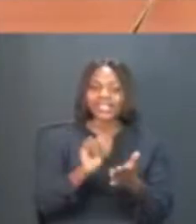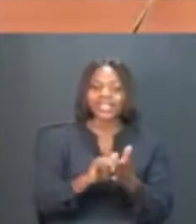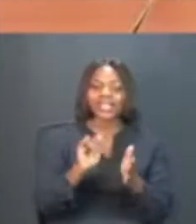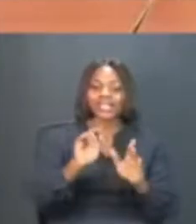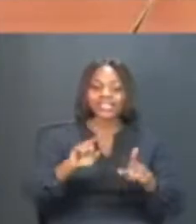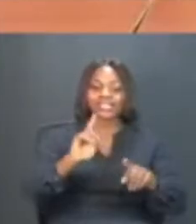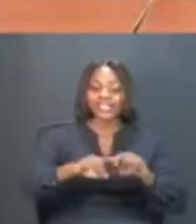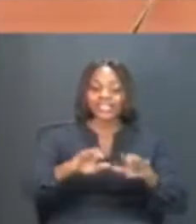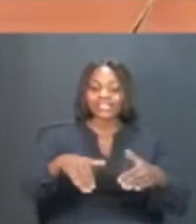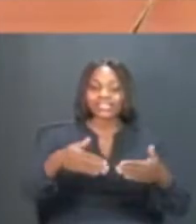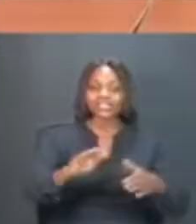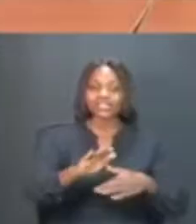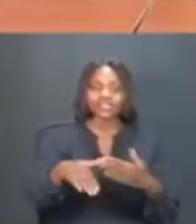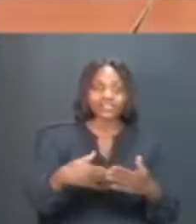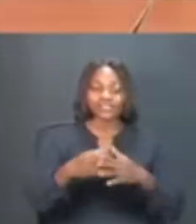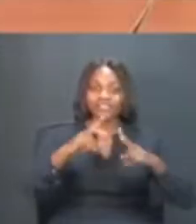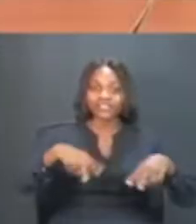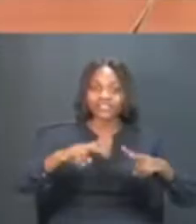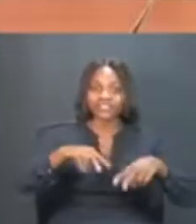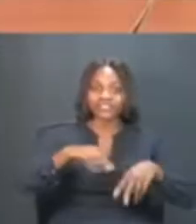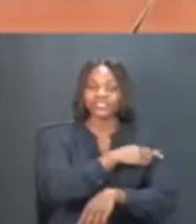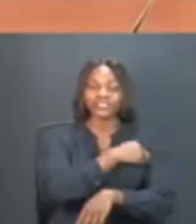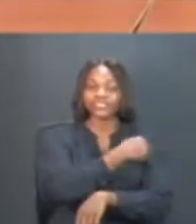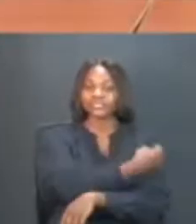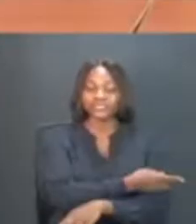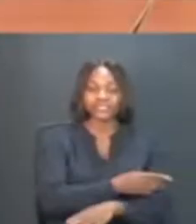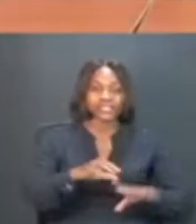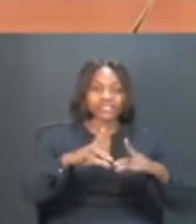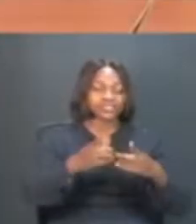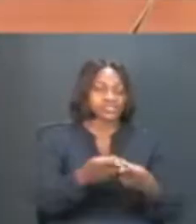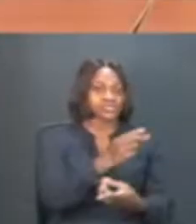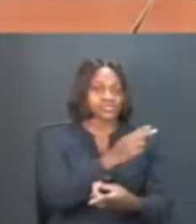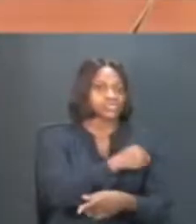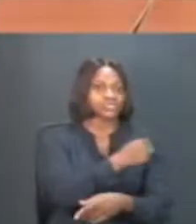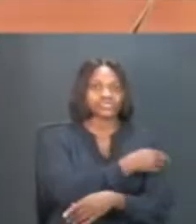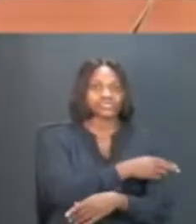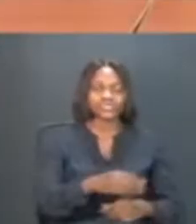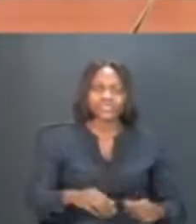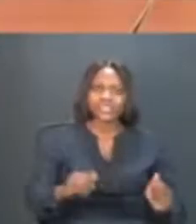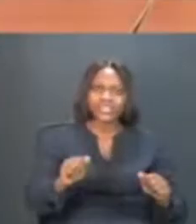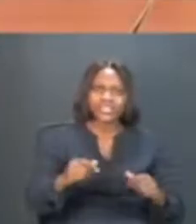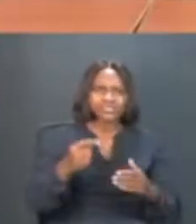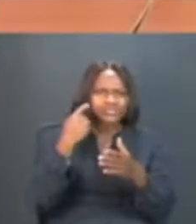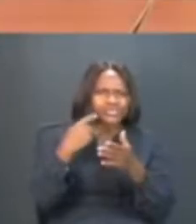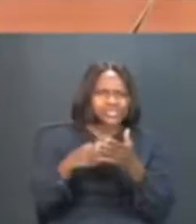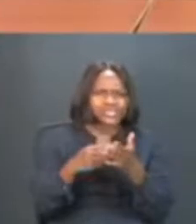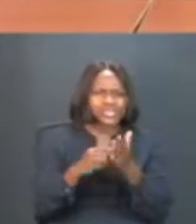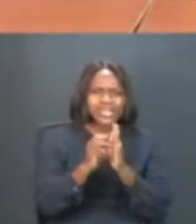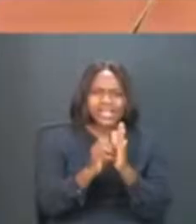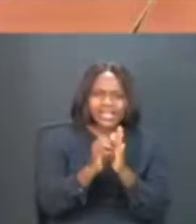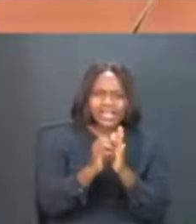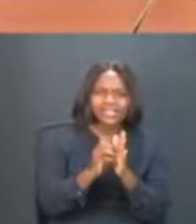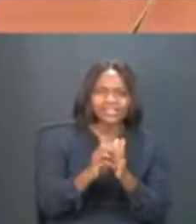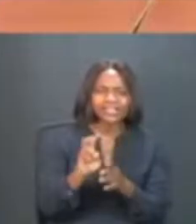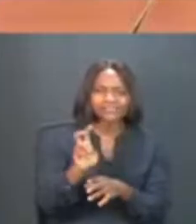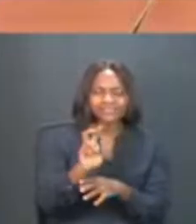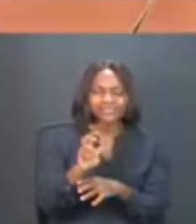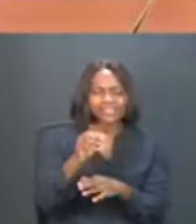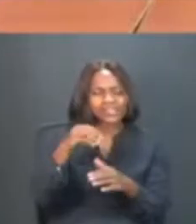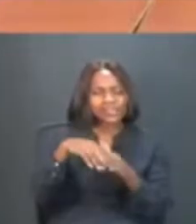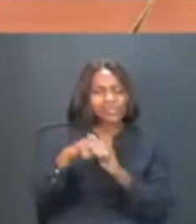village hospitals, every district hospital, to diagnose cancers, cervical cancers in